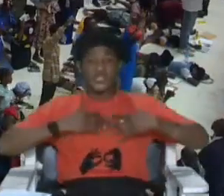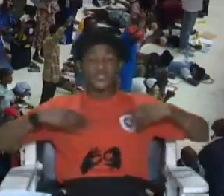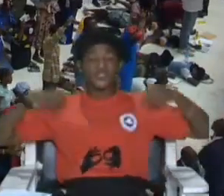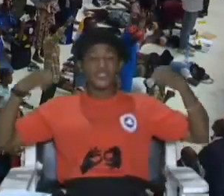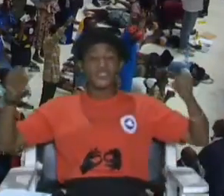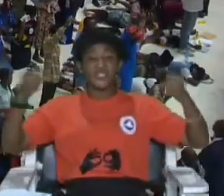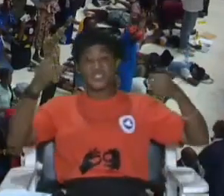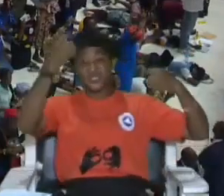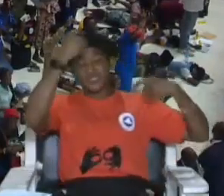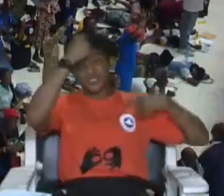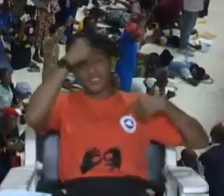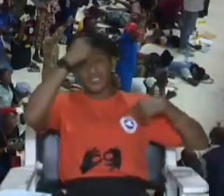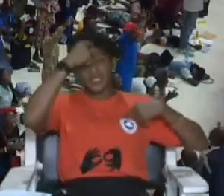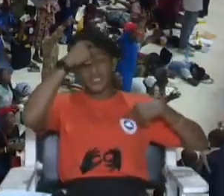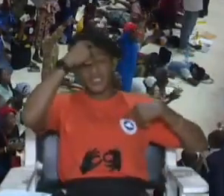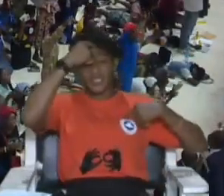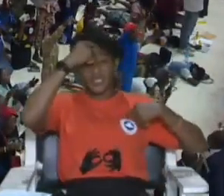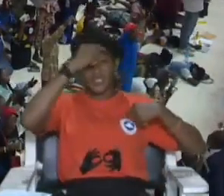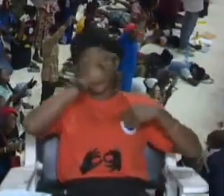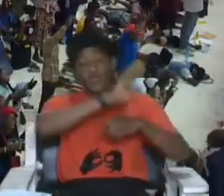Your dress will raise the dead.